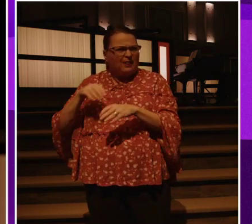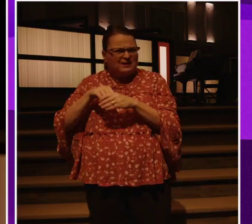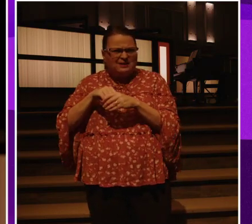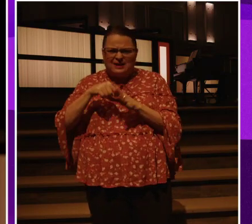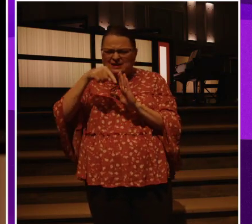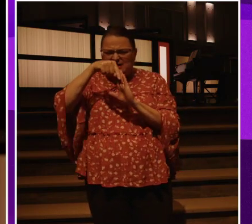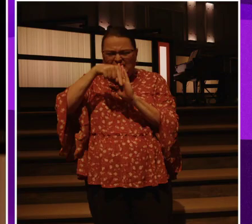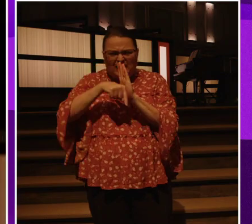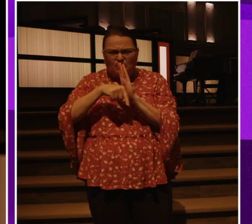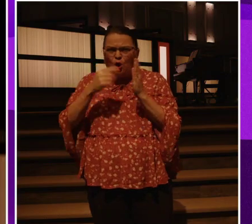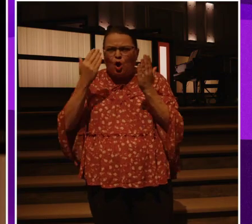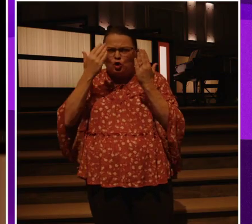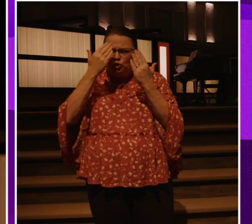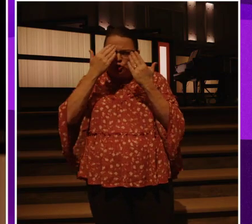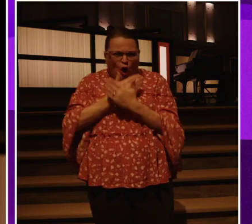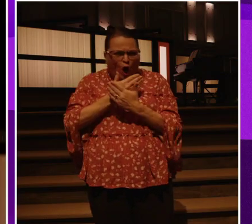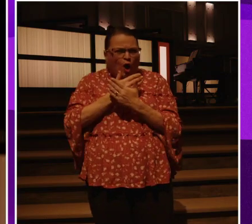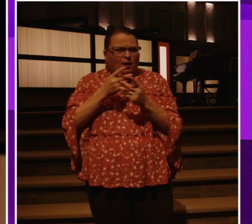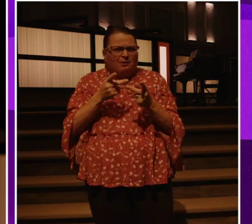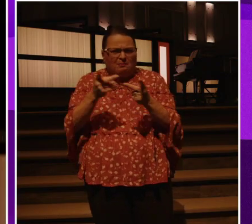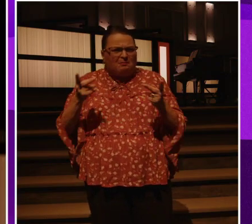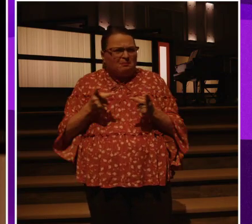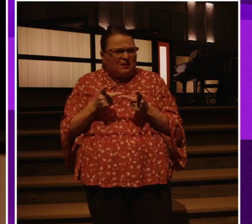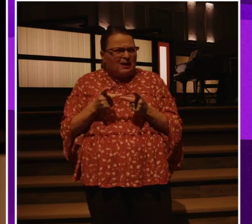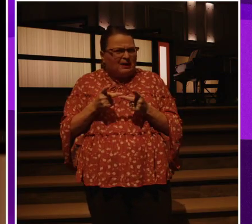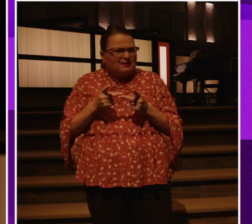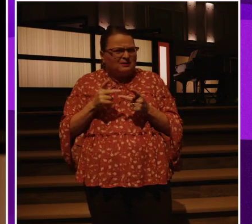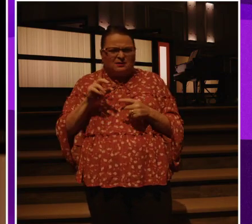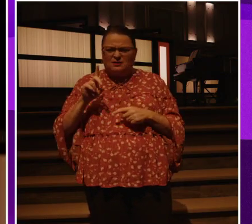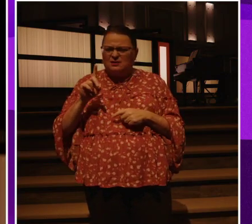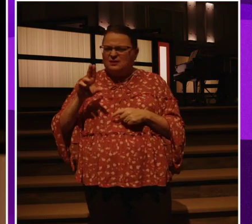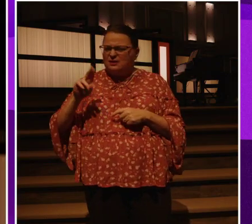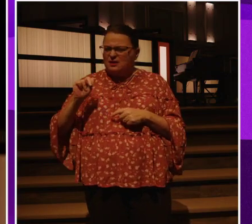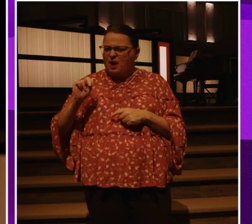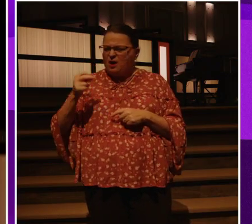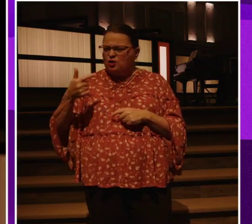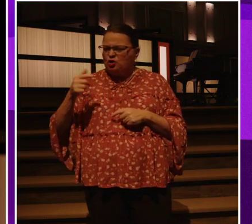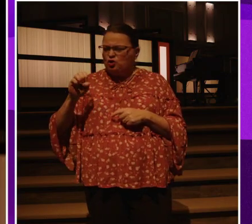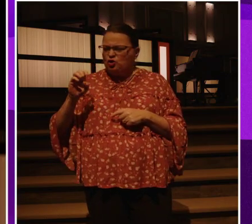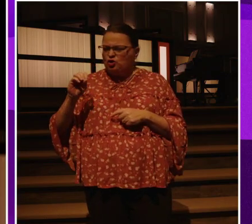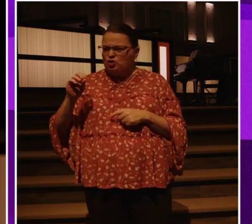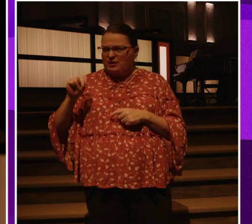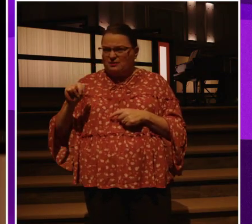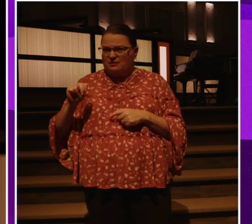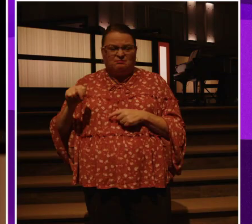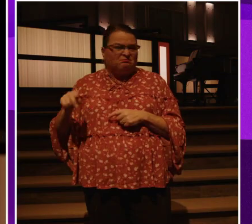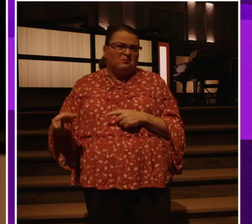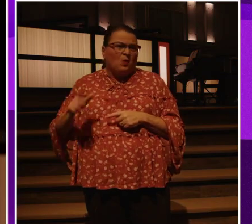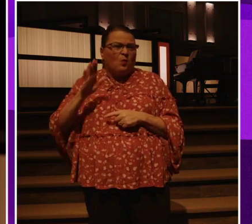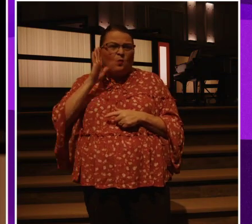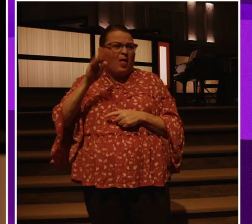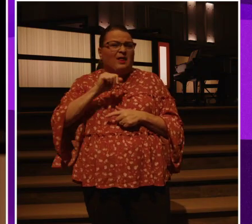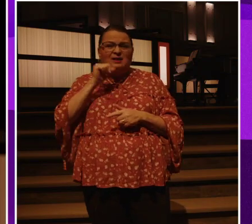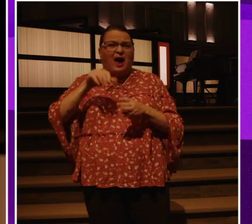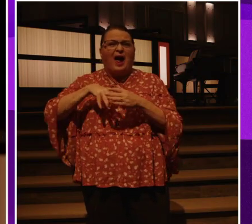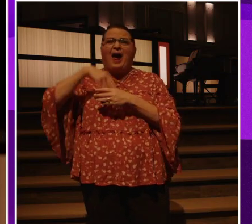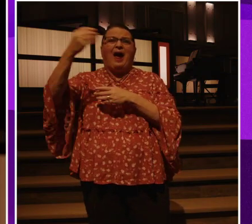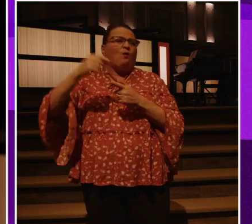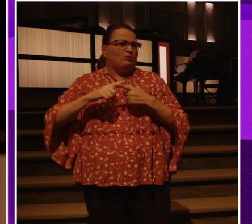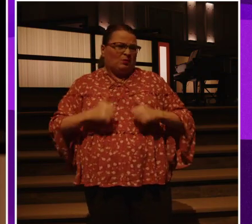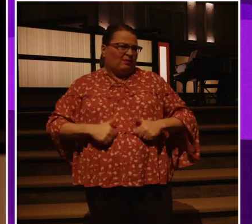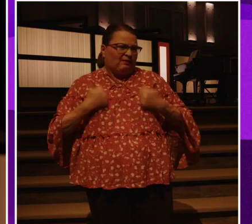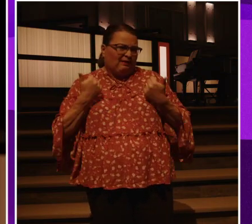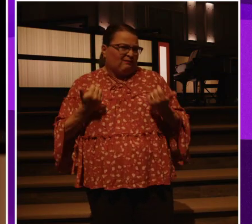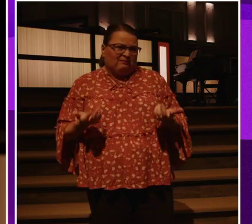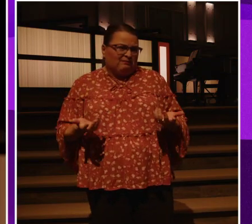dark and damp dungeon, never to get out in his mind, to be here for